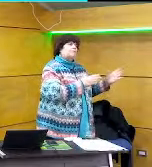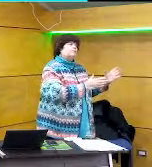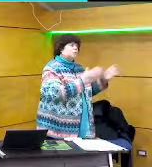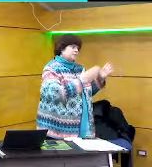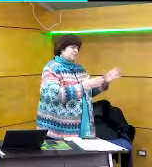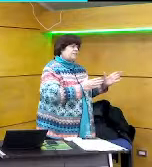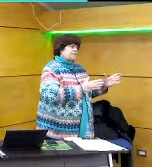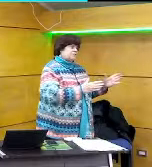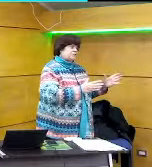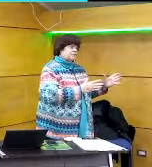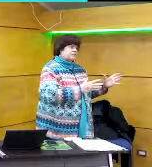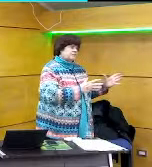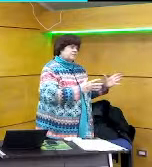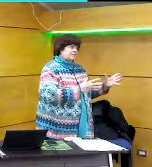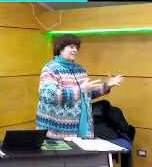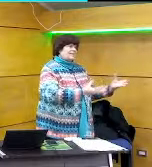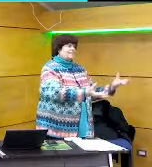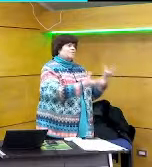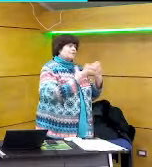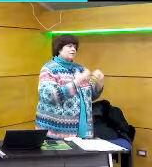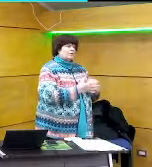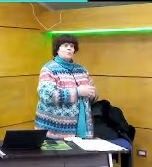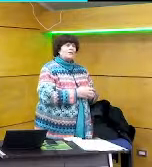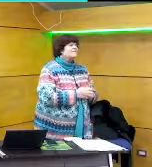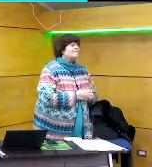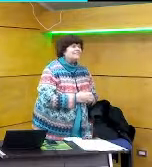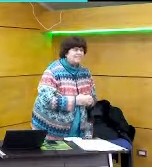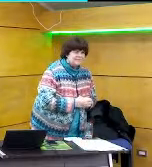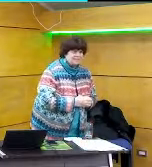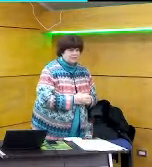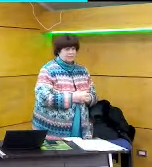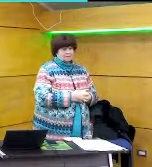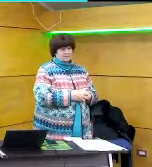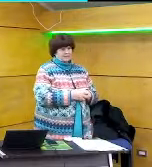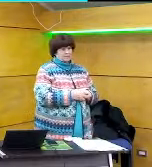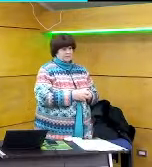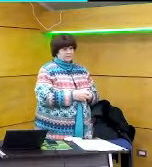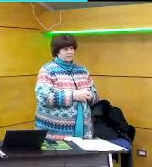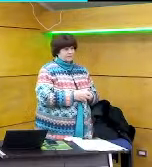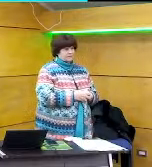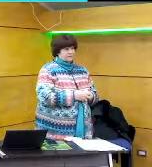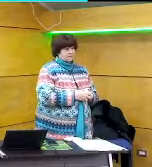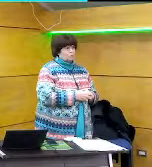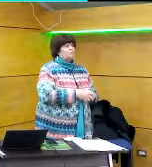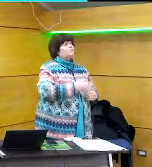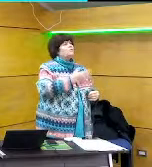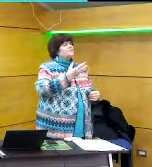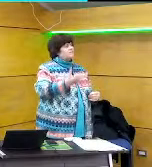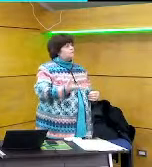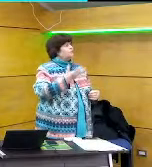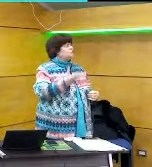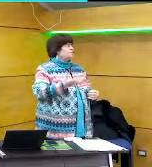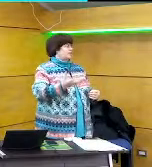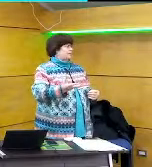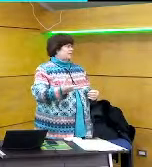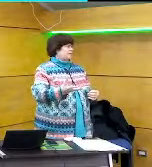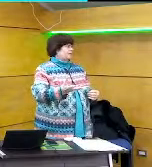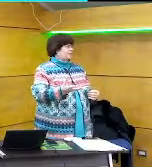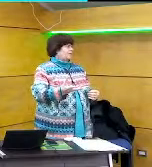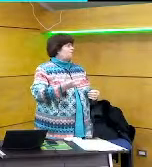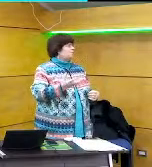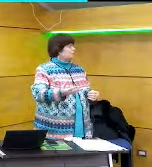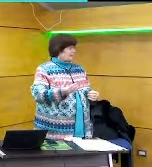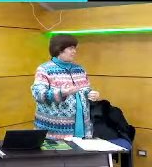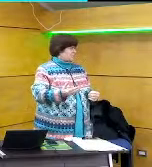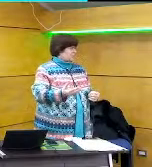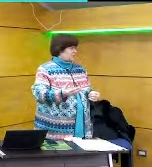stage before teenage years is when it's easy to do the language. We're first introducing